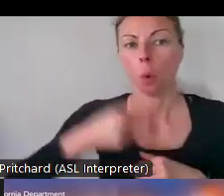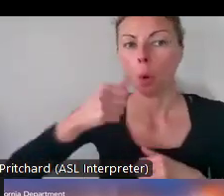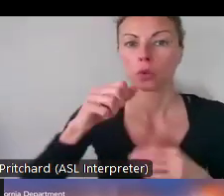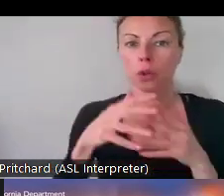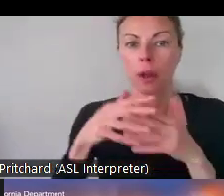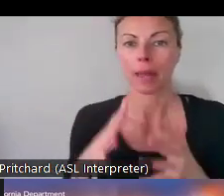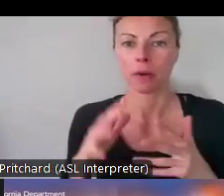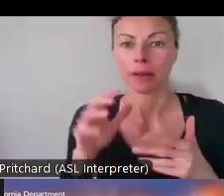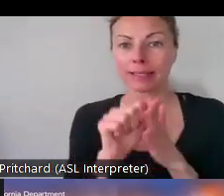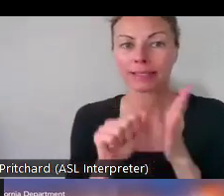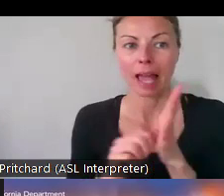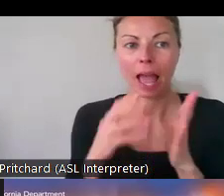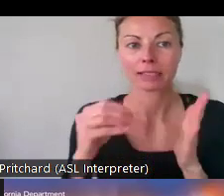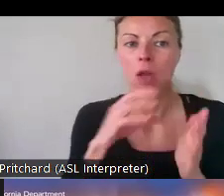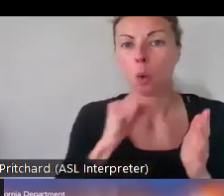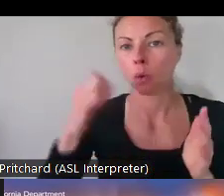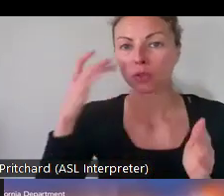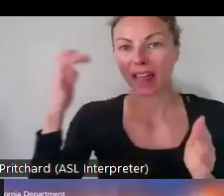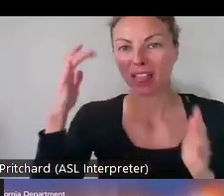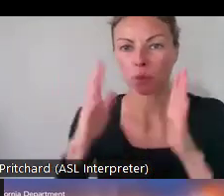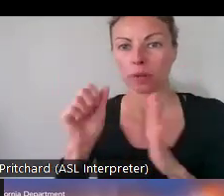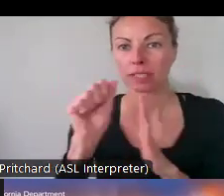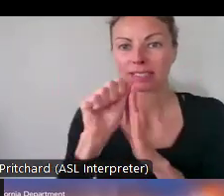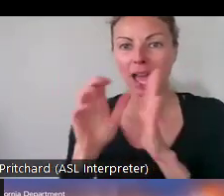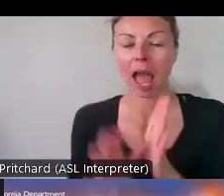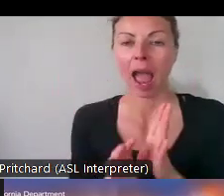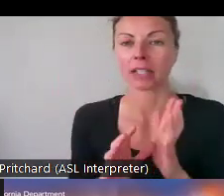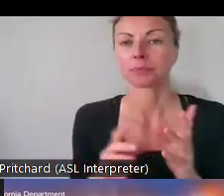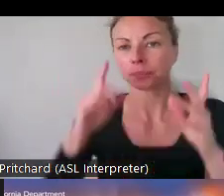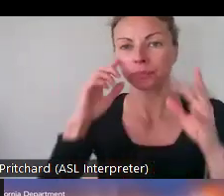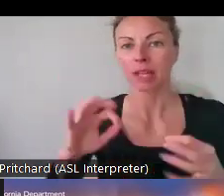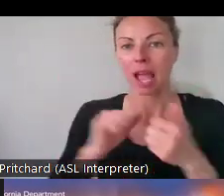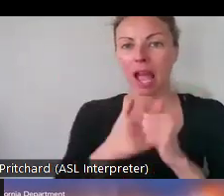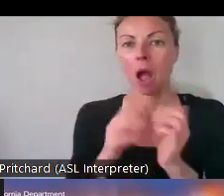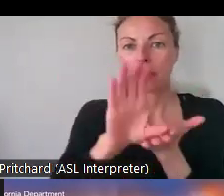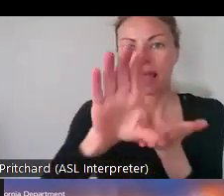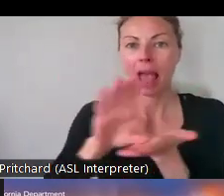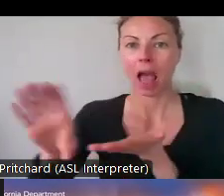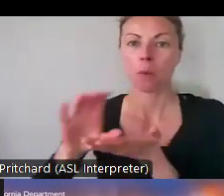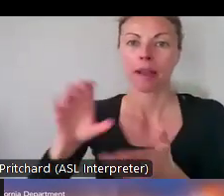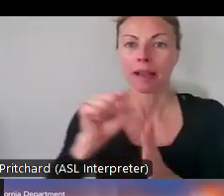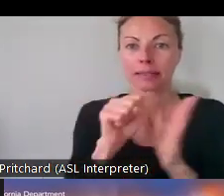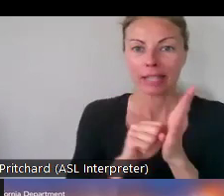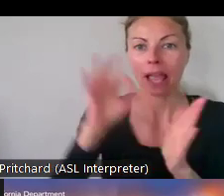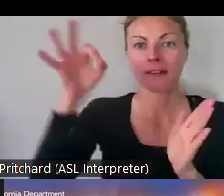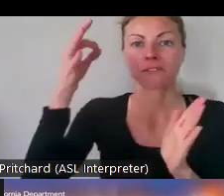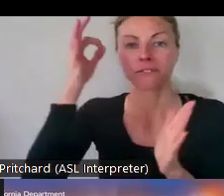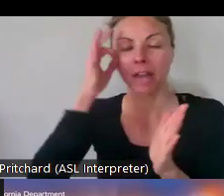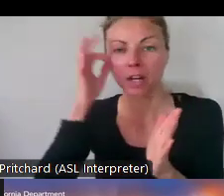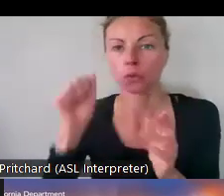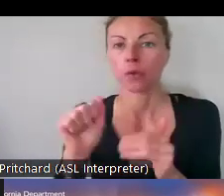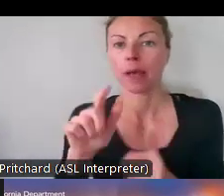Older Californians Act. And both acts dictate how we allocate the federal funds, state funds, administration